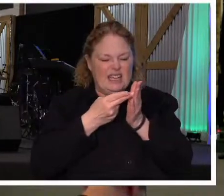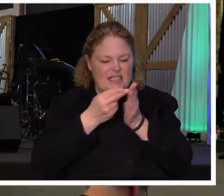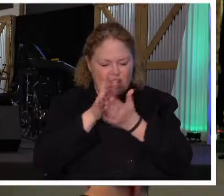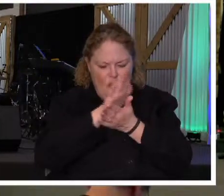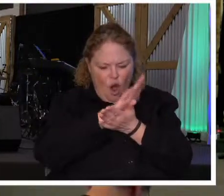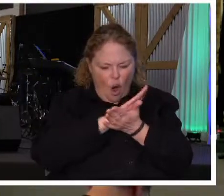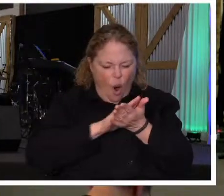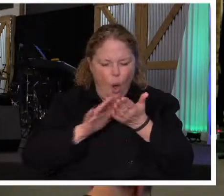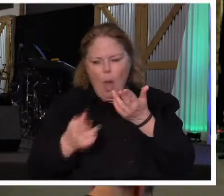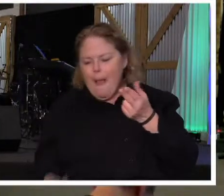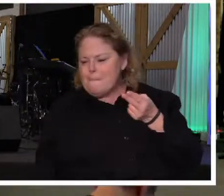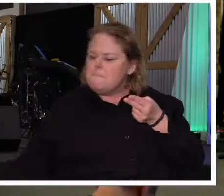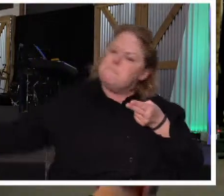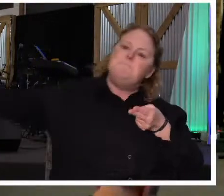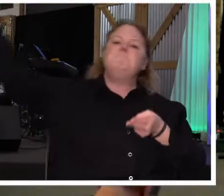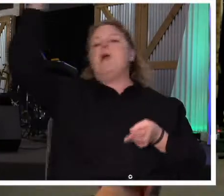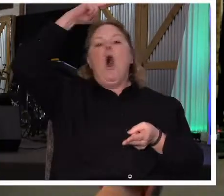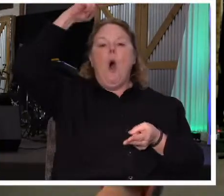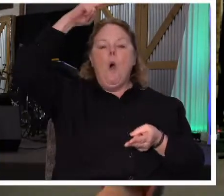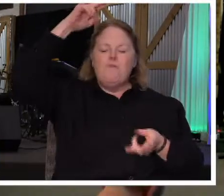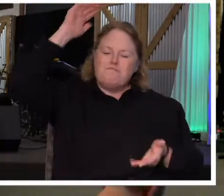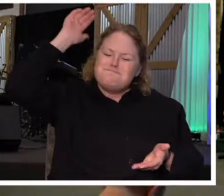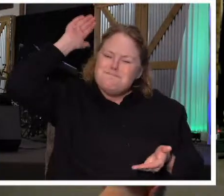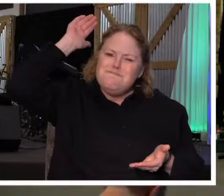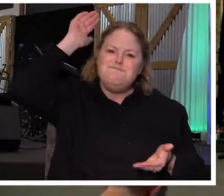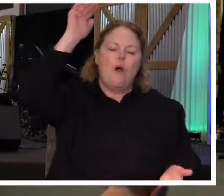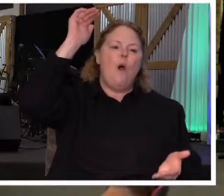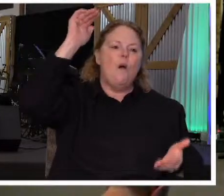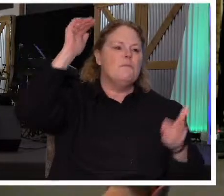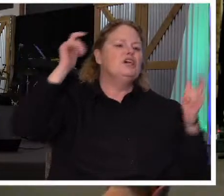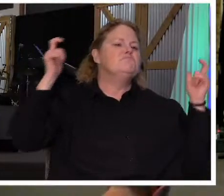beyond categories here. God is